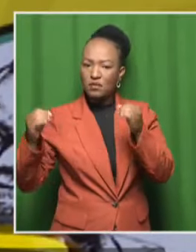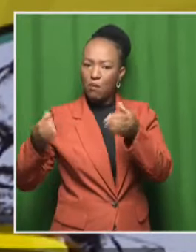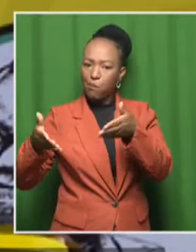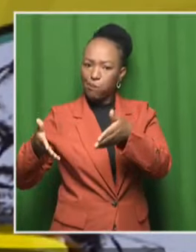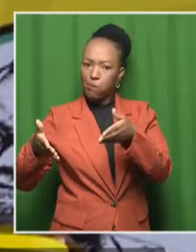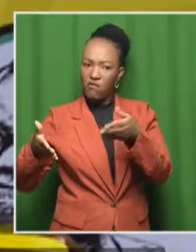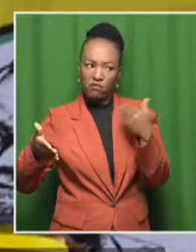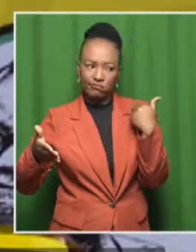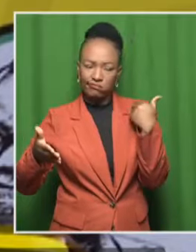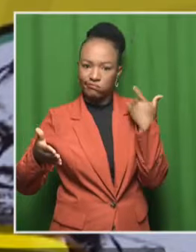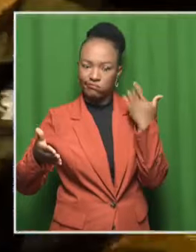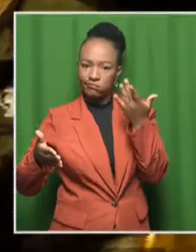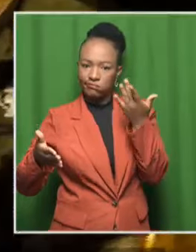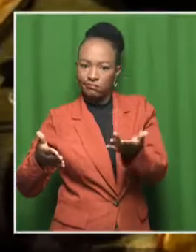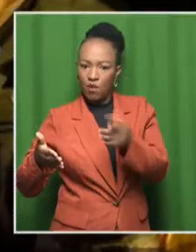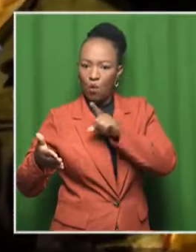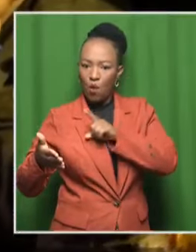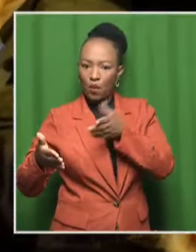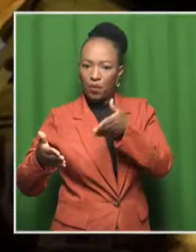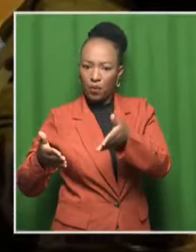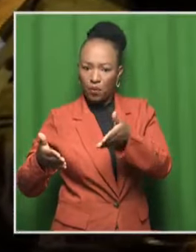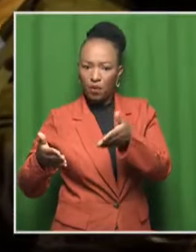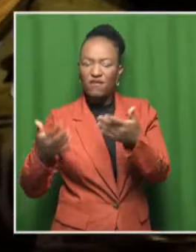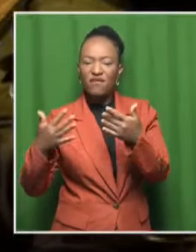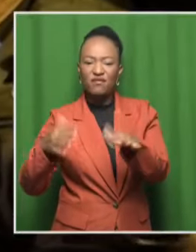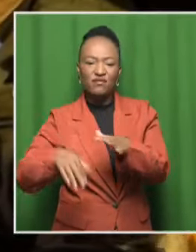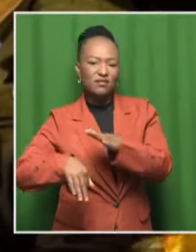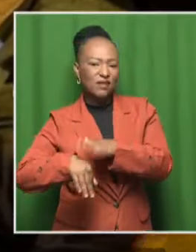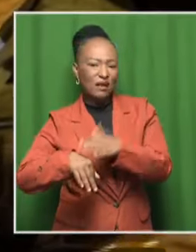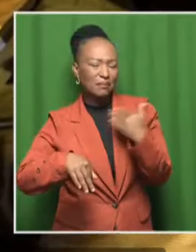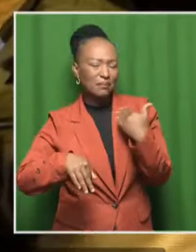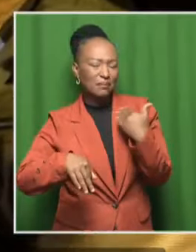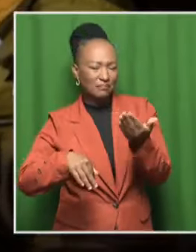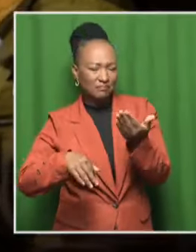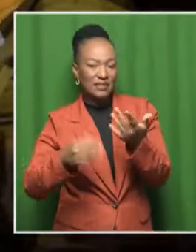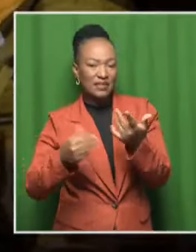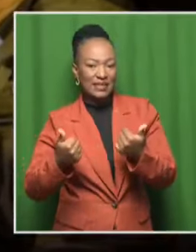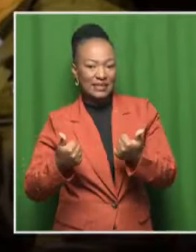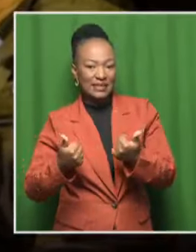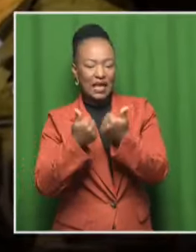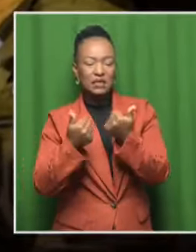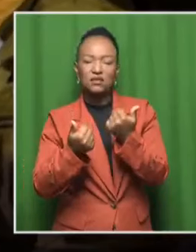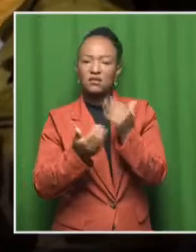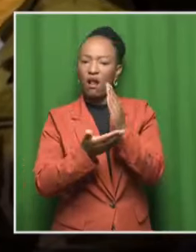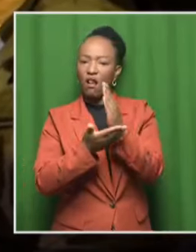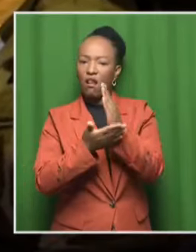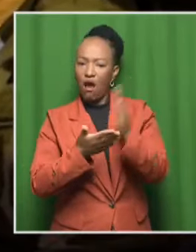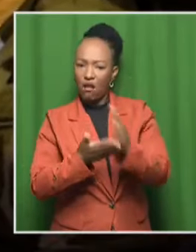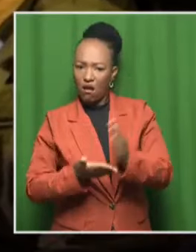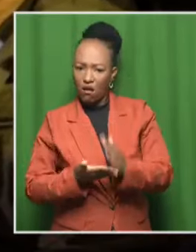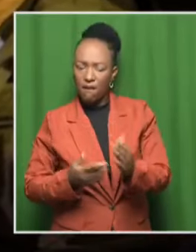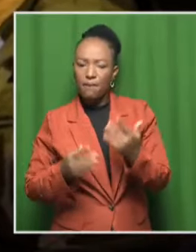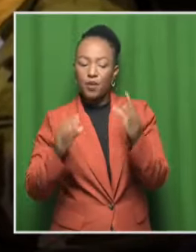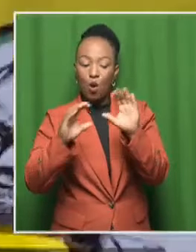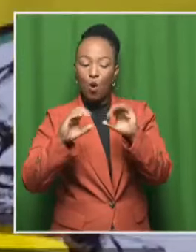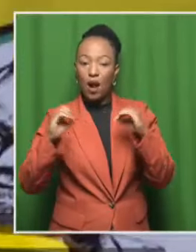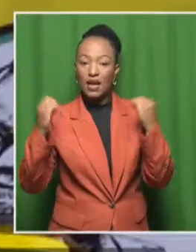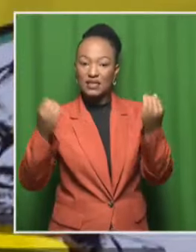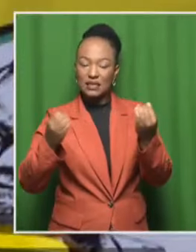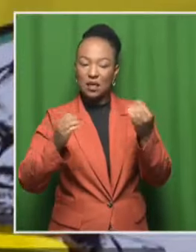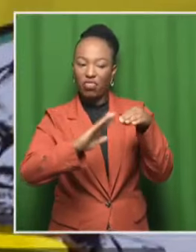history. It has overcome periods of organizational decay,